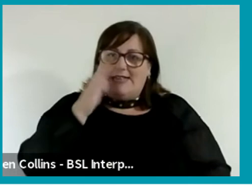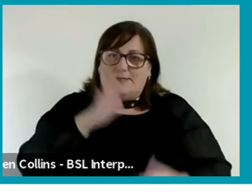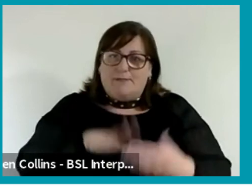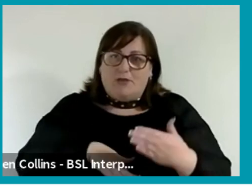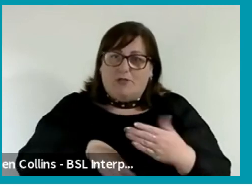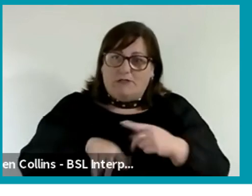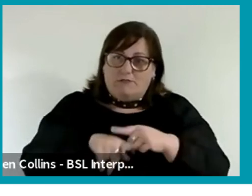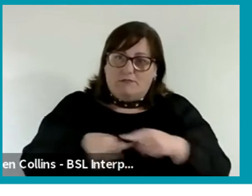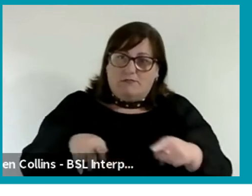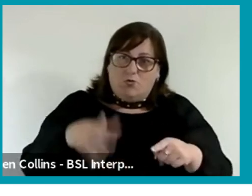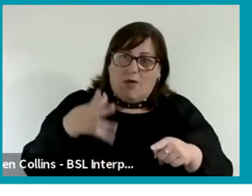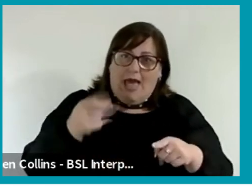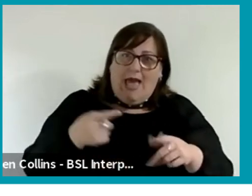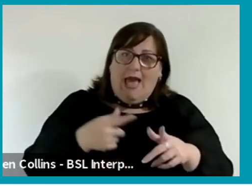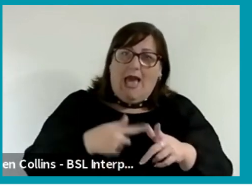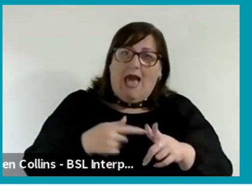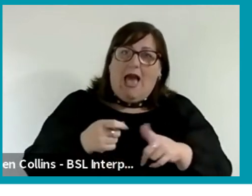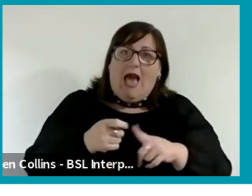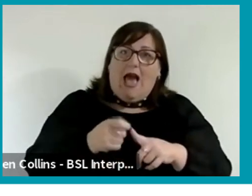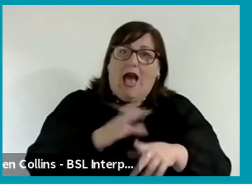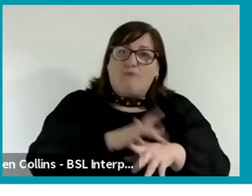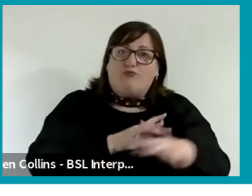programs that I could start out with?